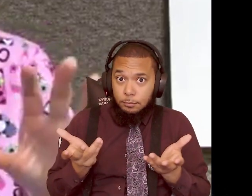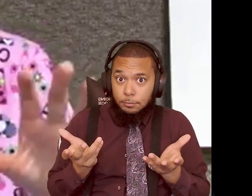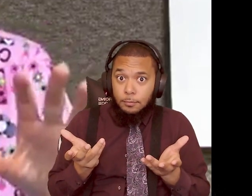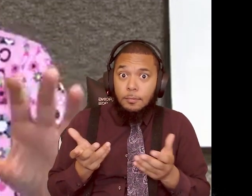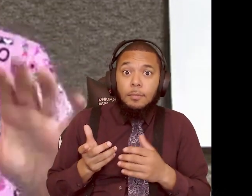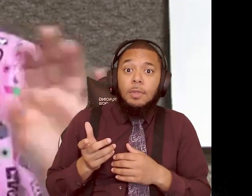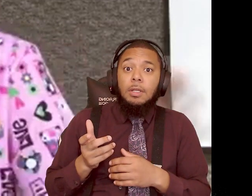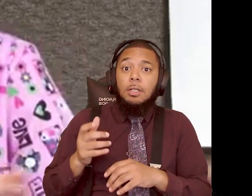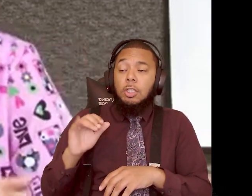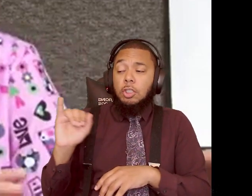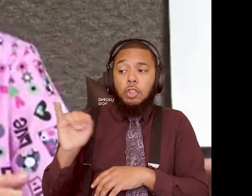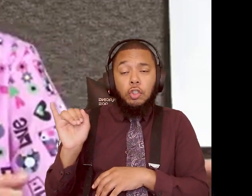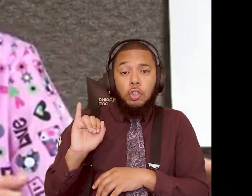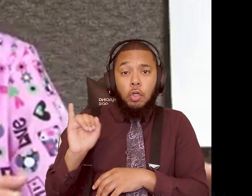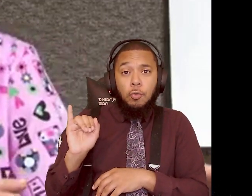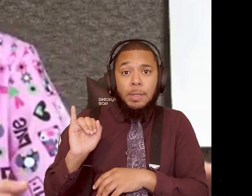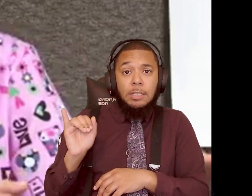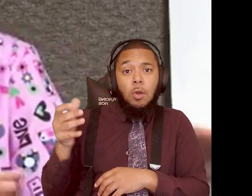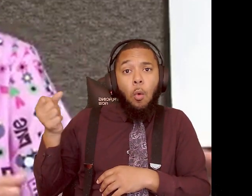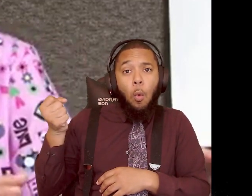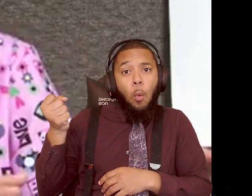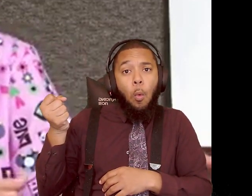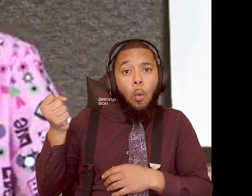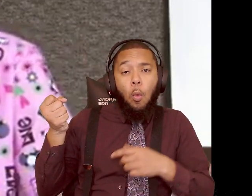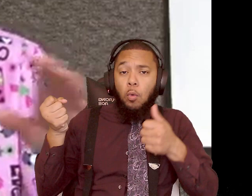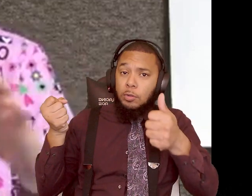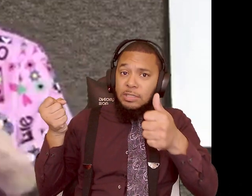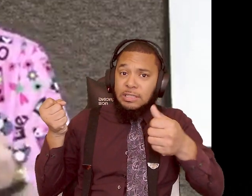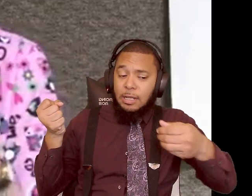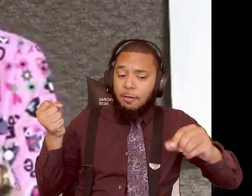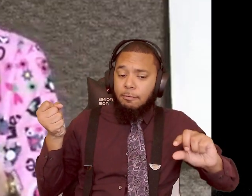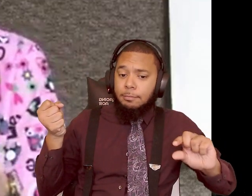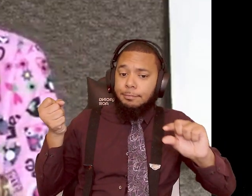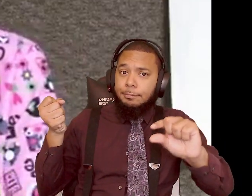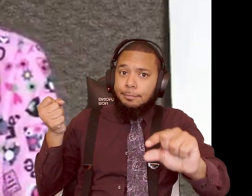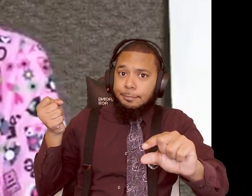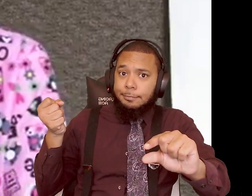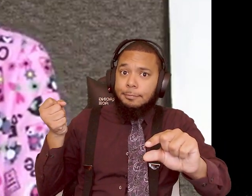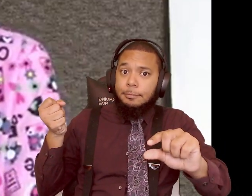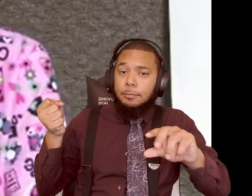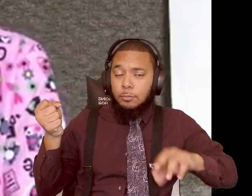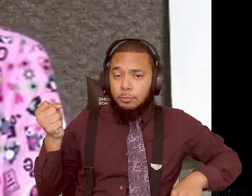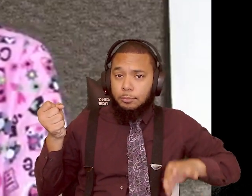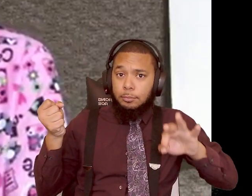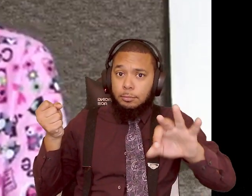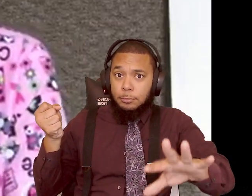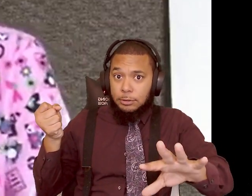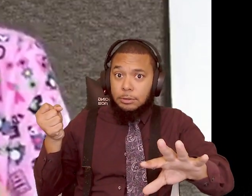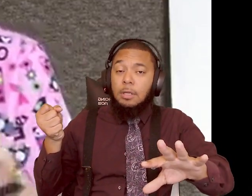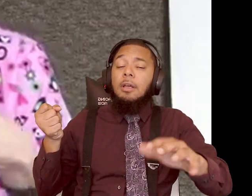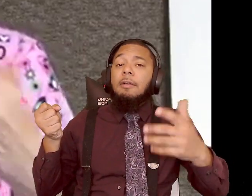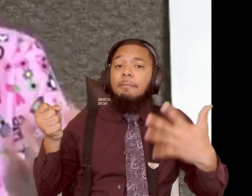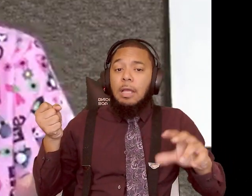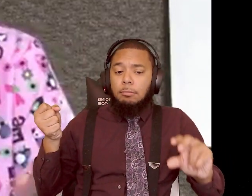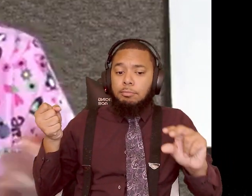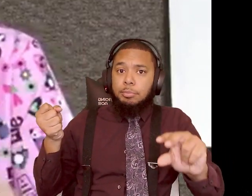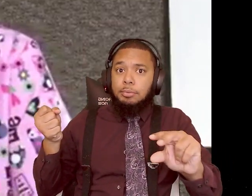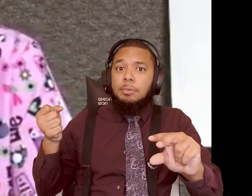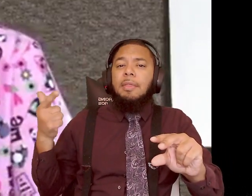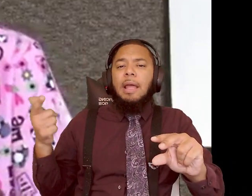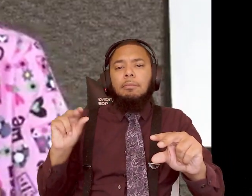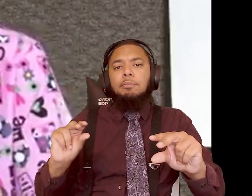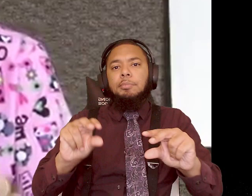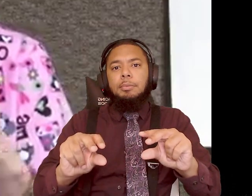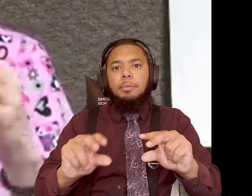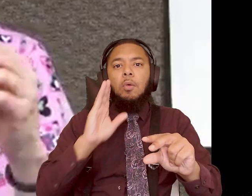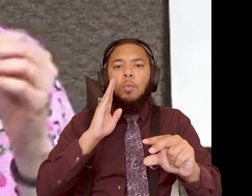the insurance group is going to pay for the amount of services, that you have to pay a copayment, and that's a set amount